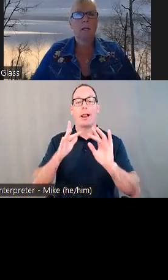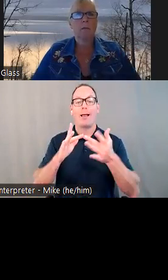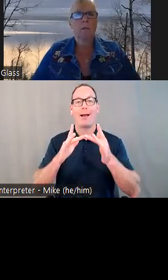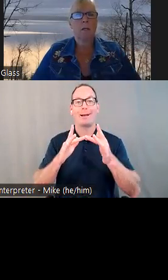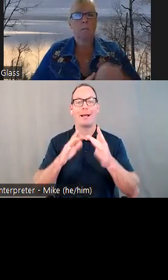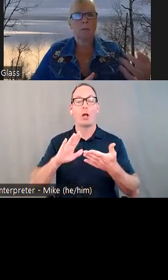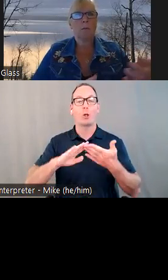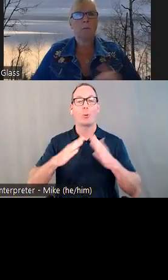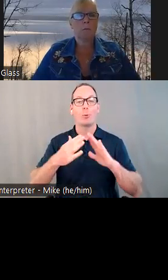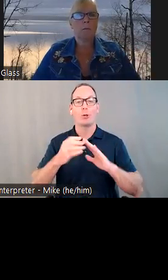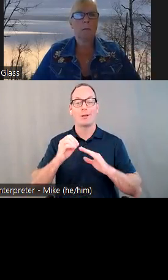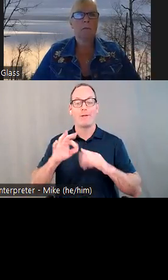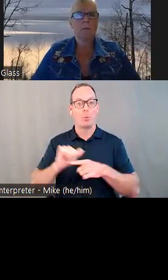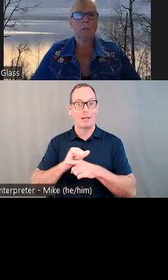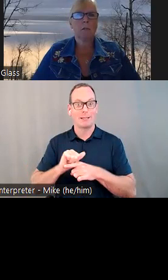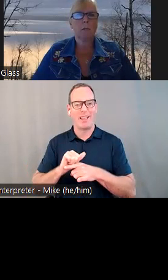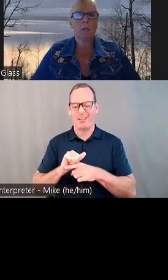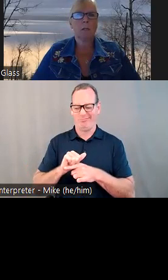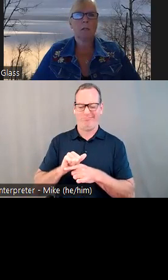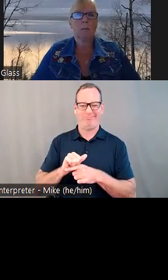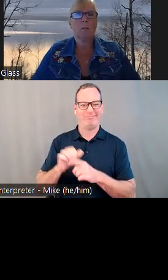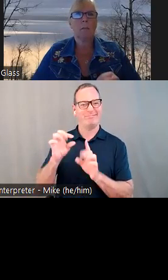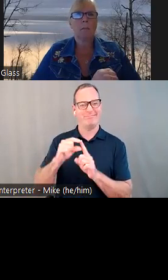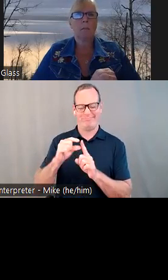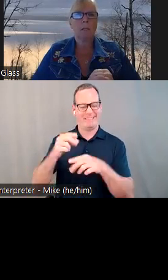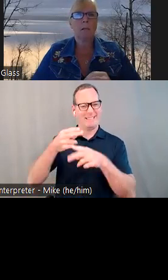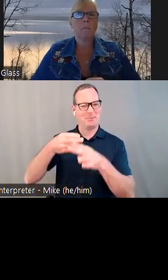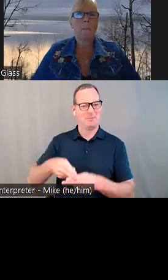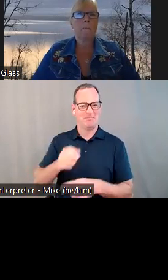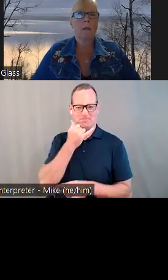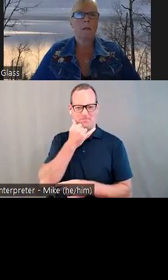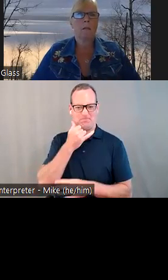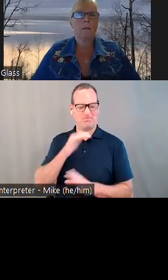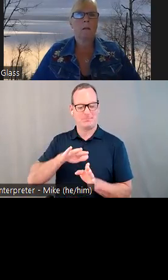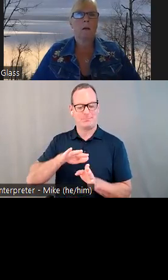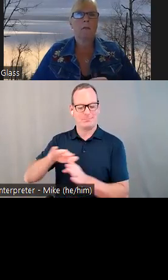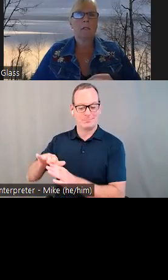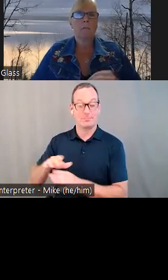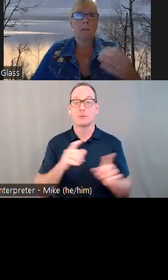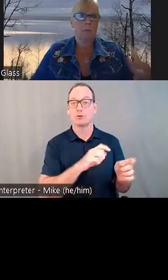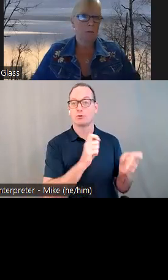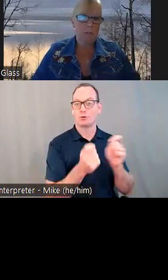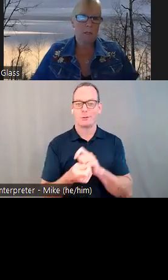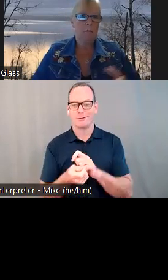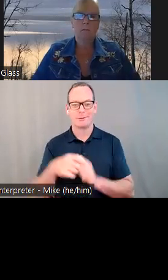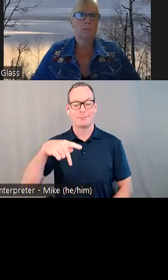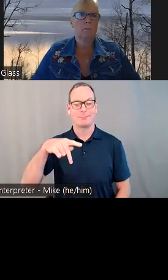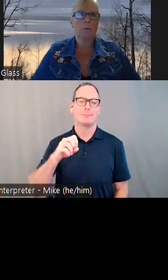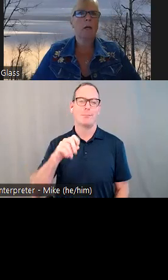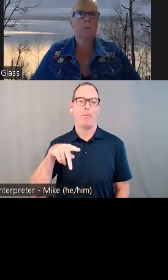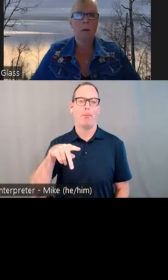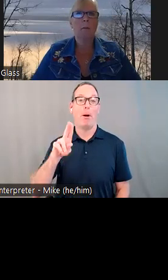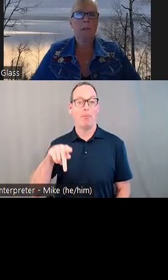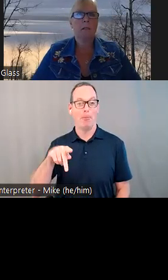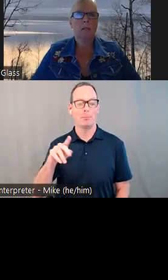really capture the name. So a couple of years ago, we changed the name to pop-up PD. And obviously, many of you have attended